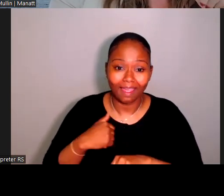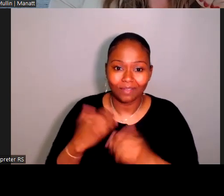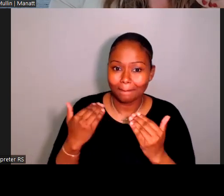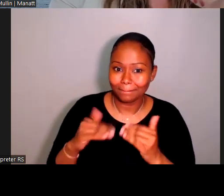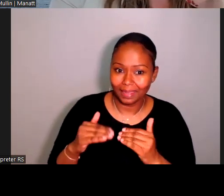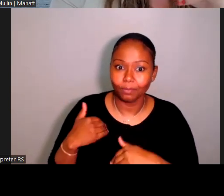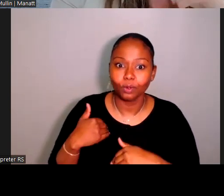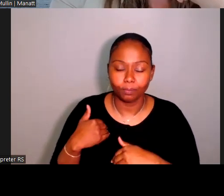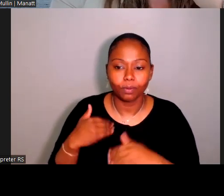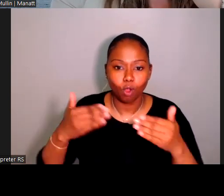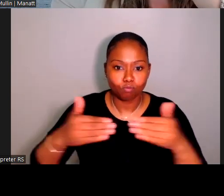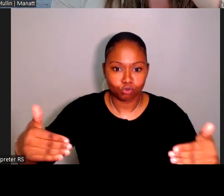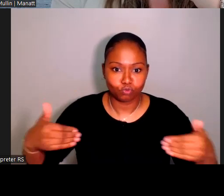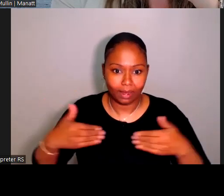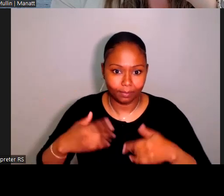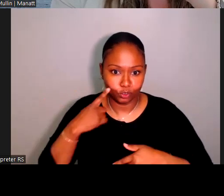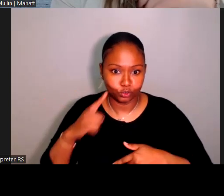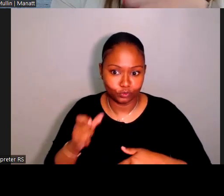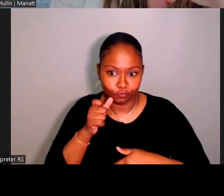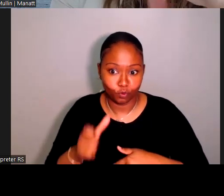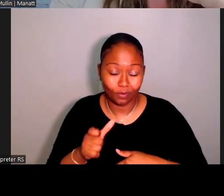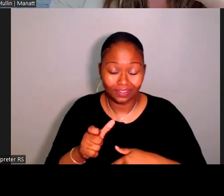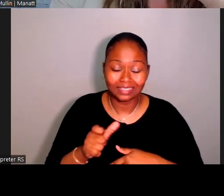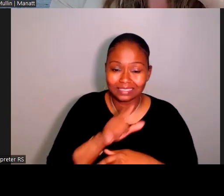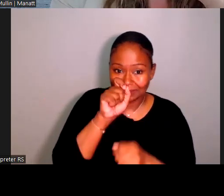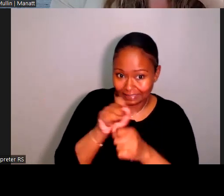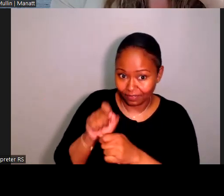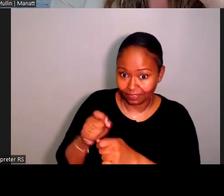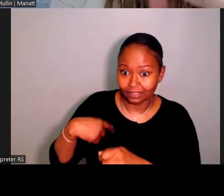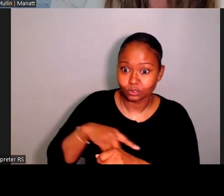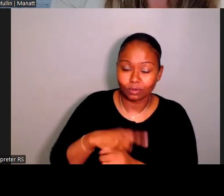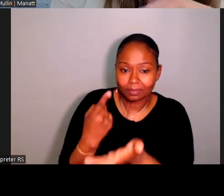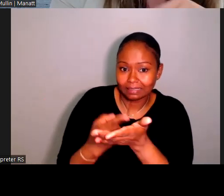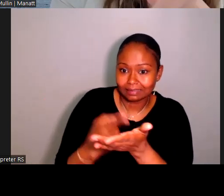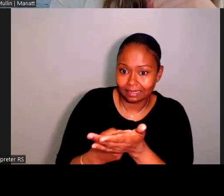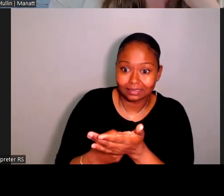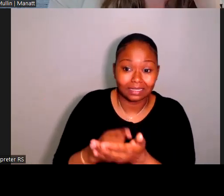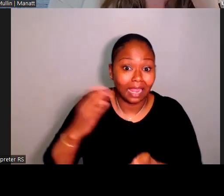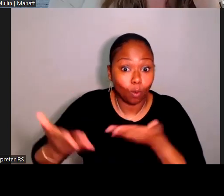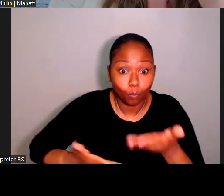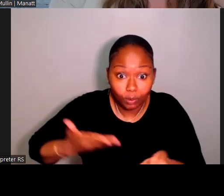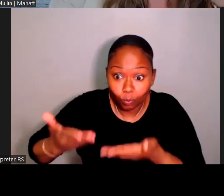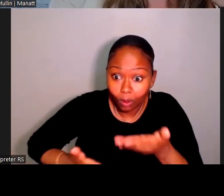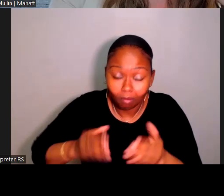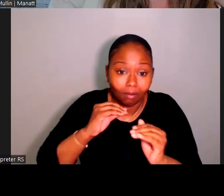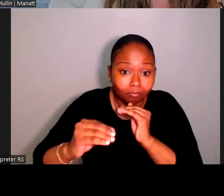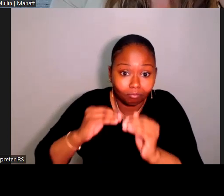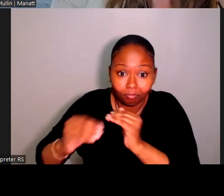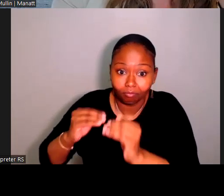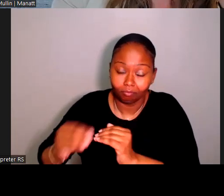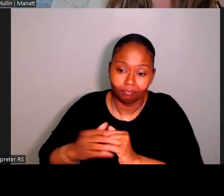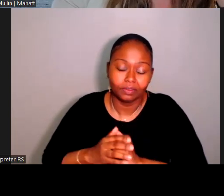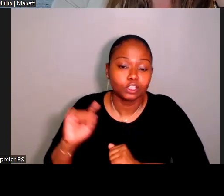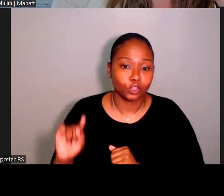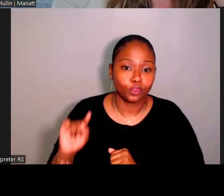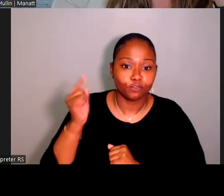parameters relating to all of the core things we've been talking about, and welcome iteration, additions from the work group on this. So the